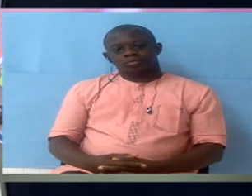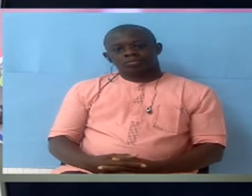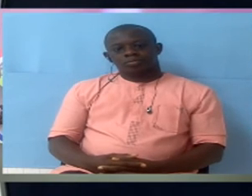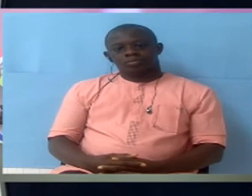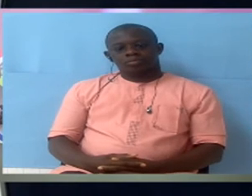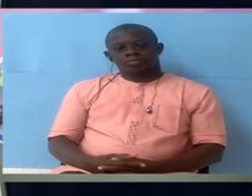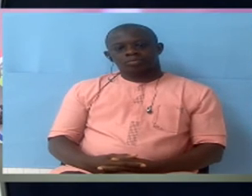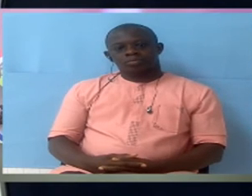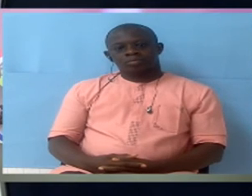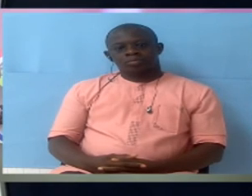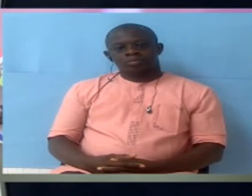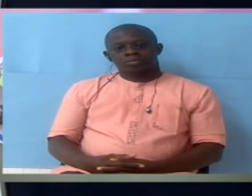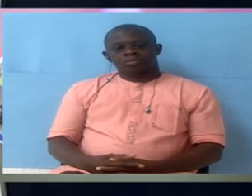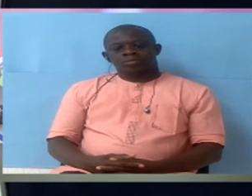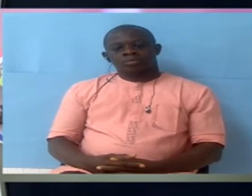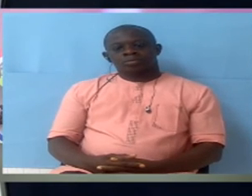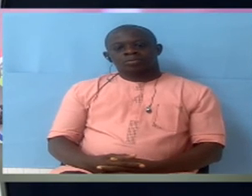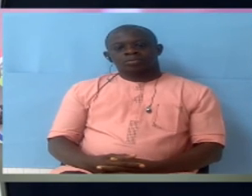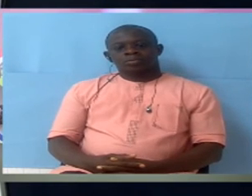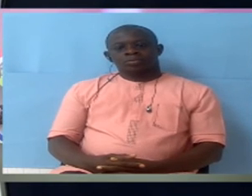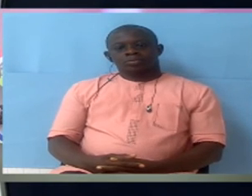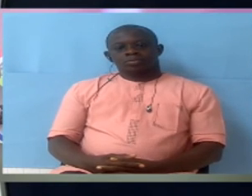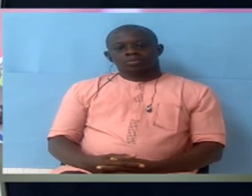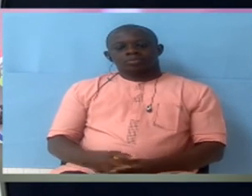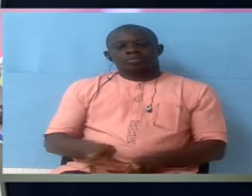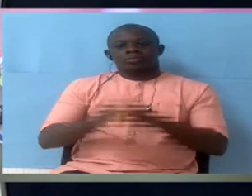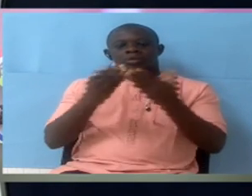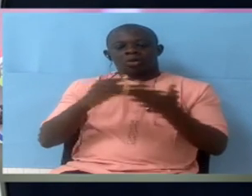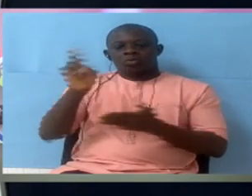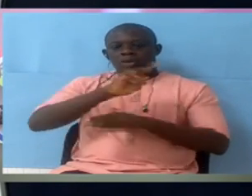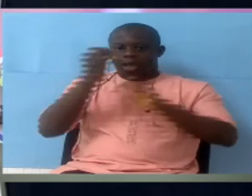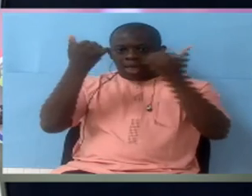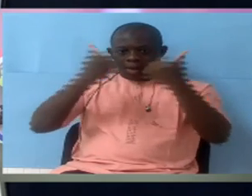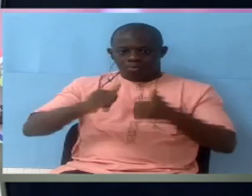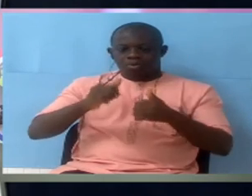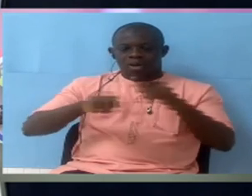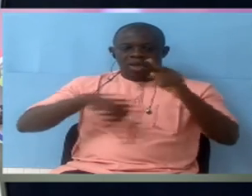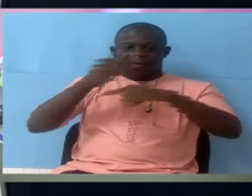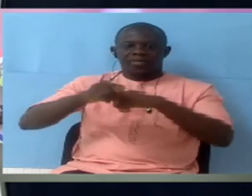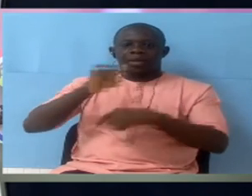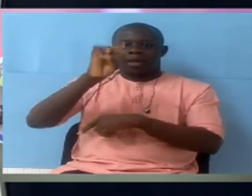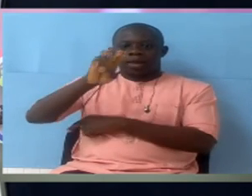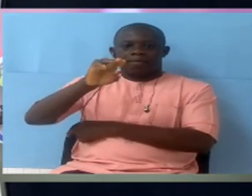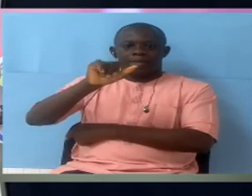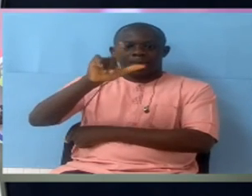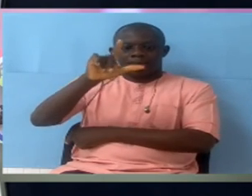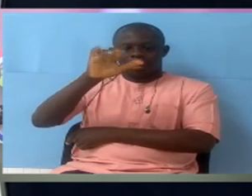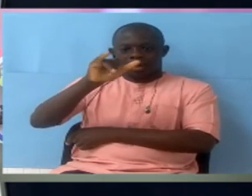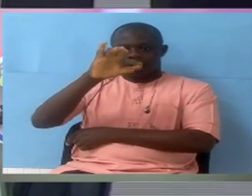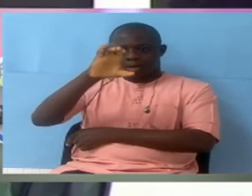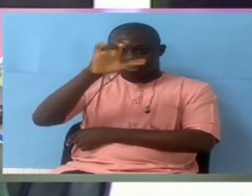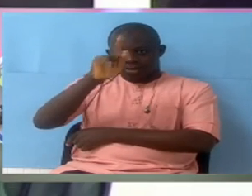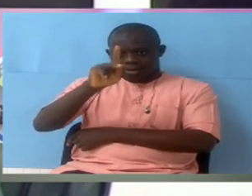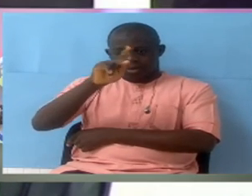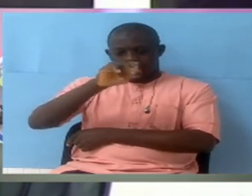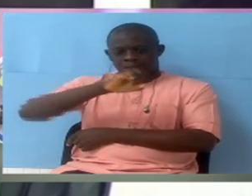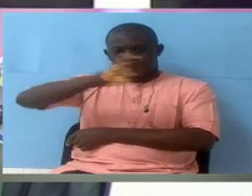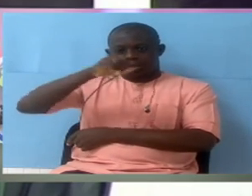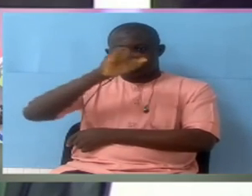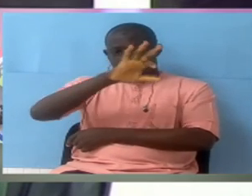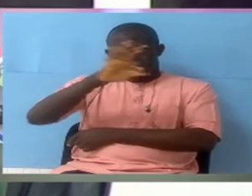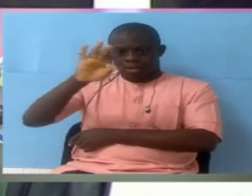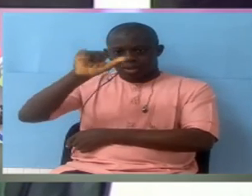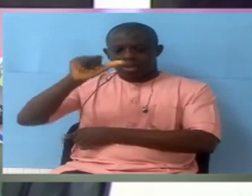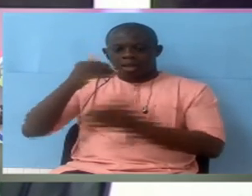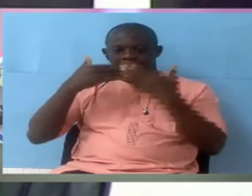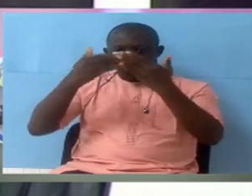Happened after Malik Jata told you that you have to tell them all that Ndur Cham revealed to you. Lana hew ganaw bila Malik Jata waxe